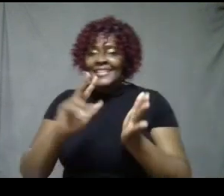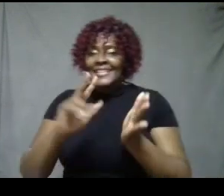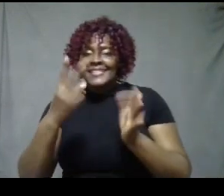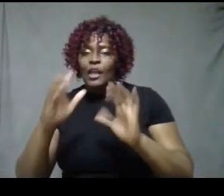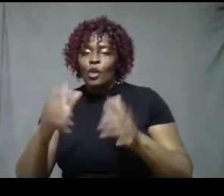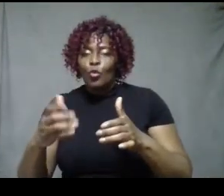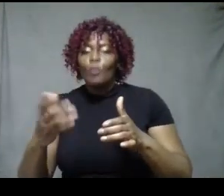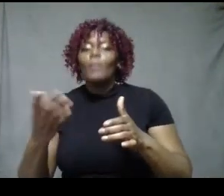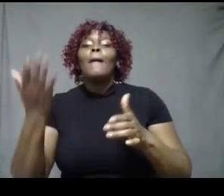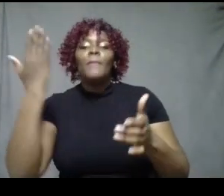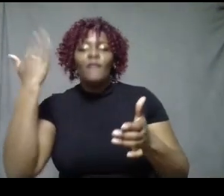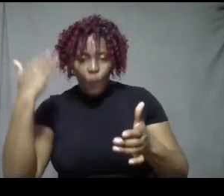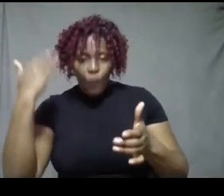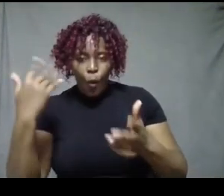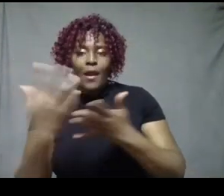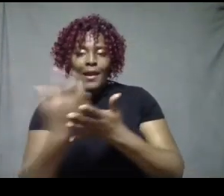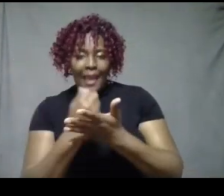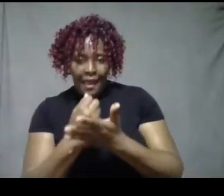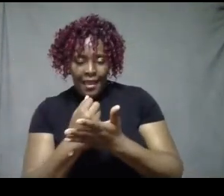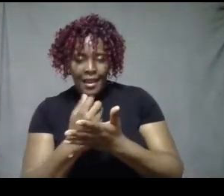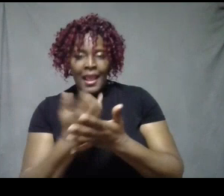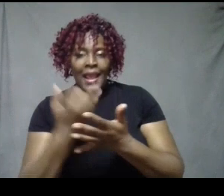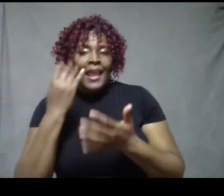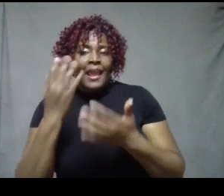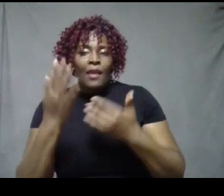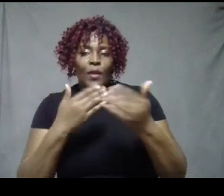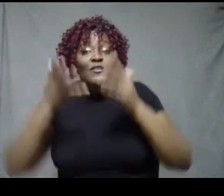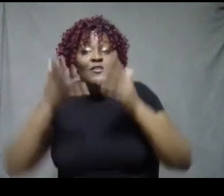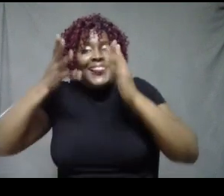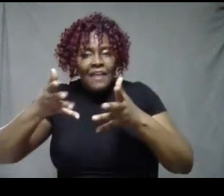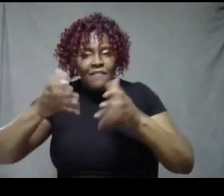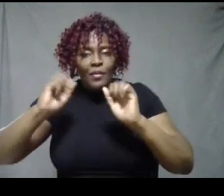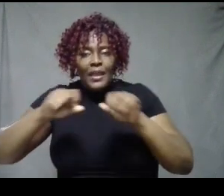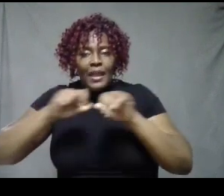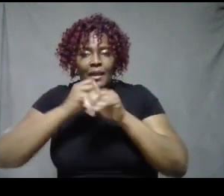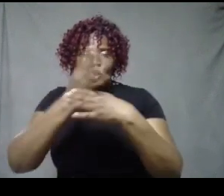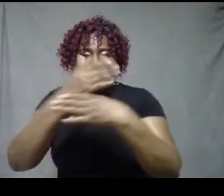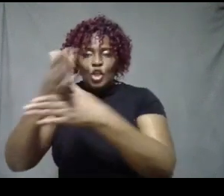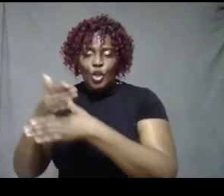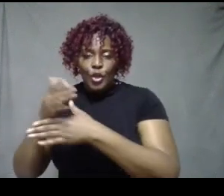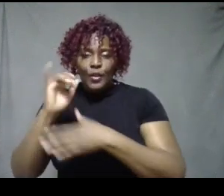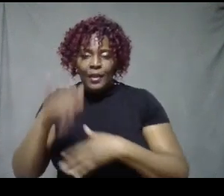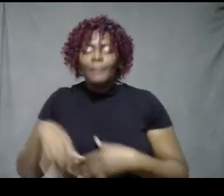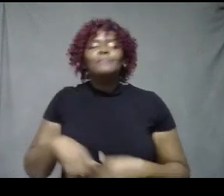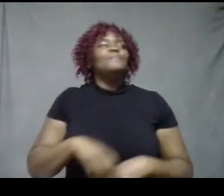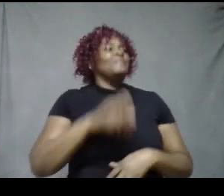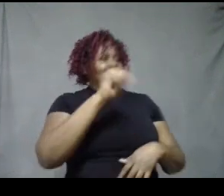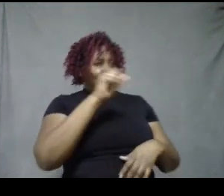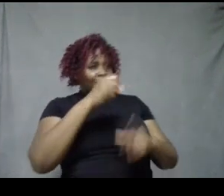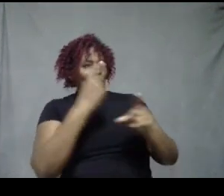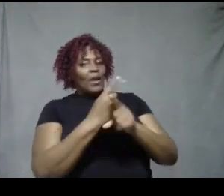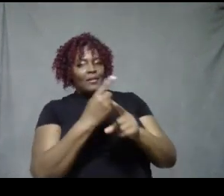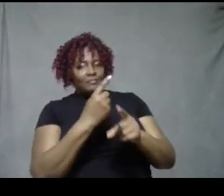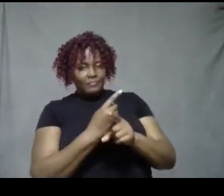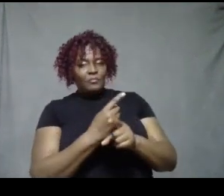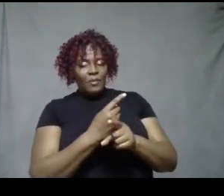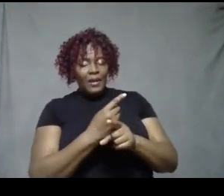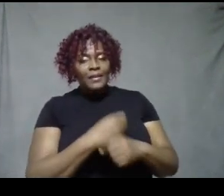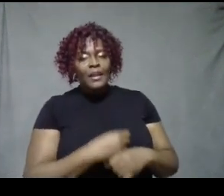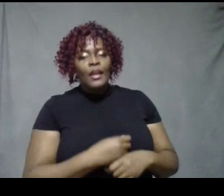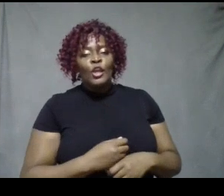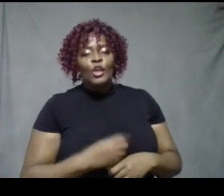group. Absolutely, because that need is still there. If somebody received the county's Restart Business Grant back in